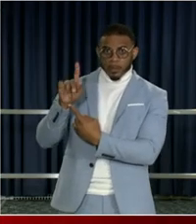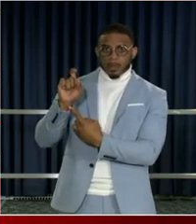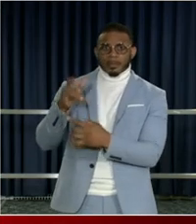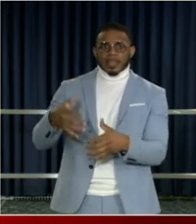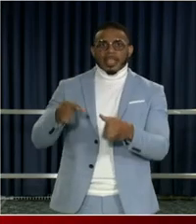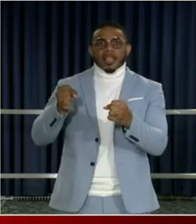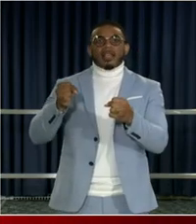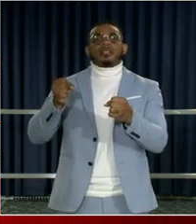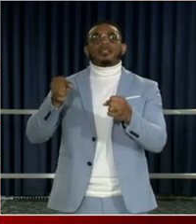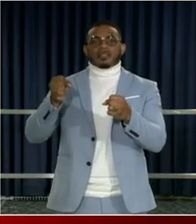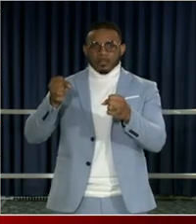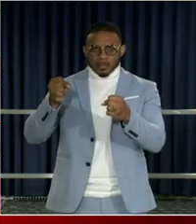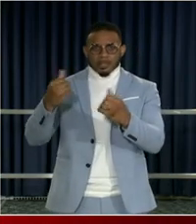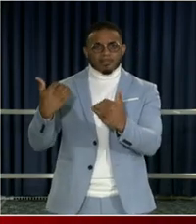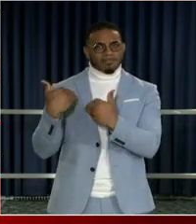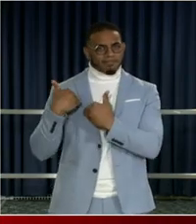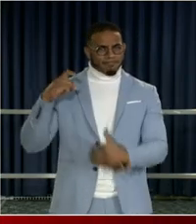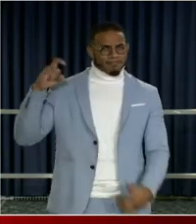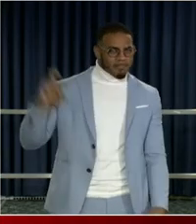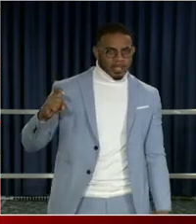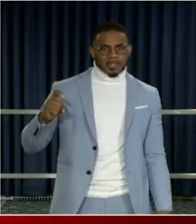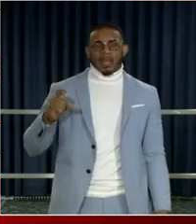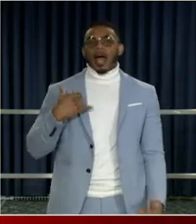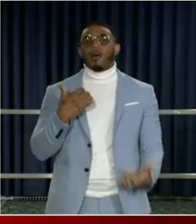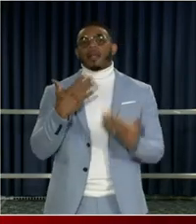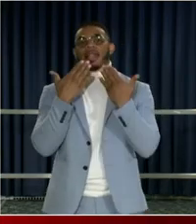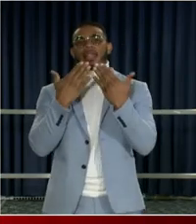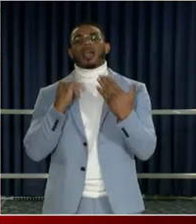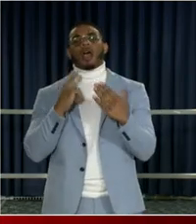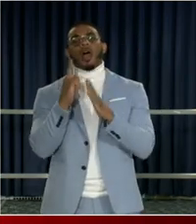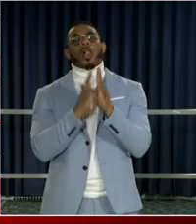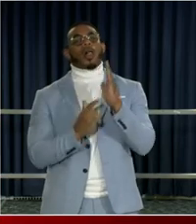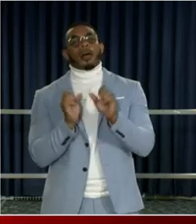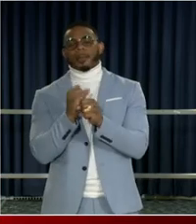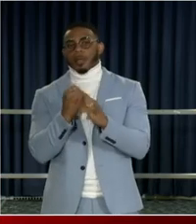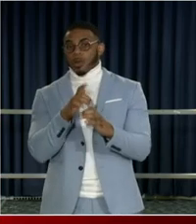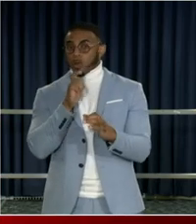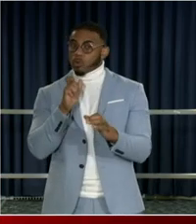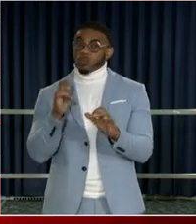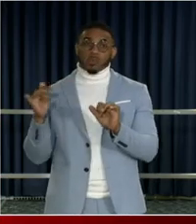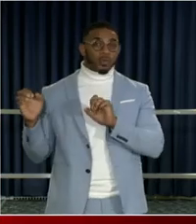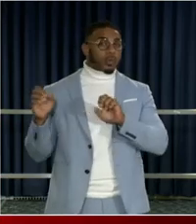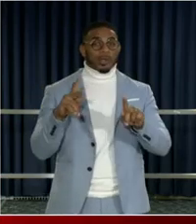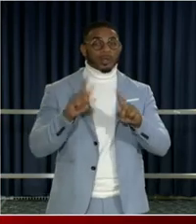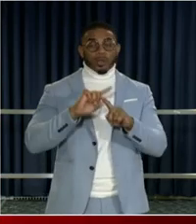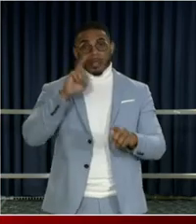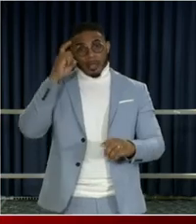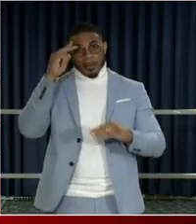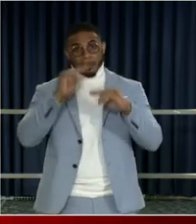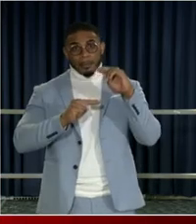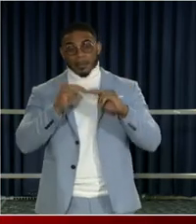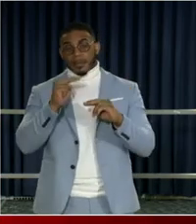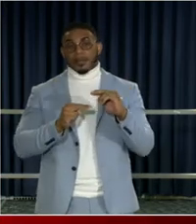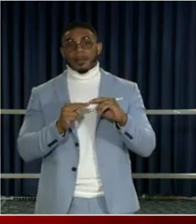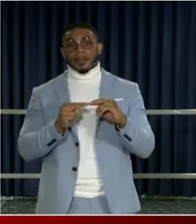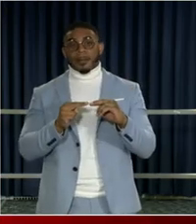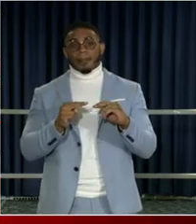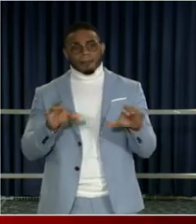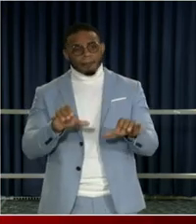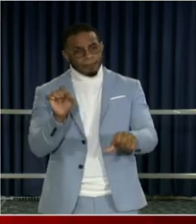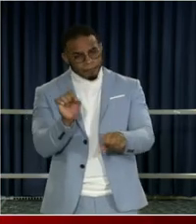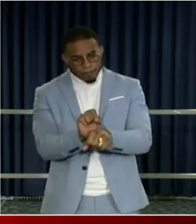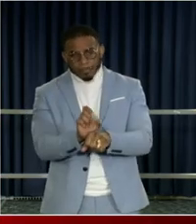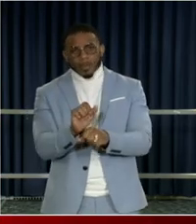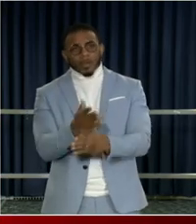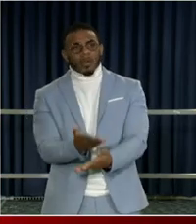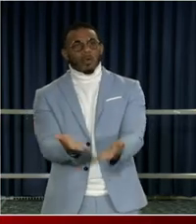accountable. I want to thank our lawmakers who returned to the Capitol building to do the work